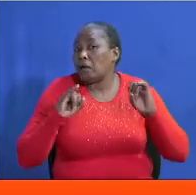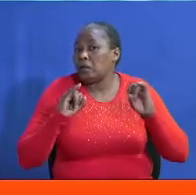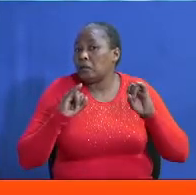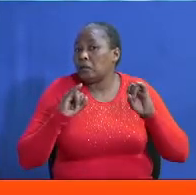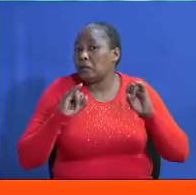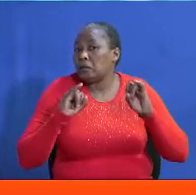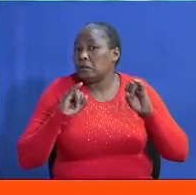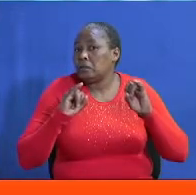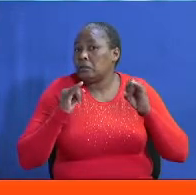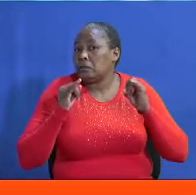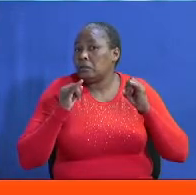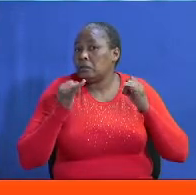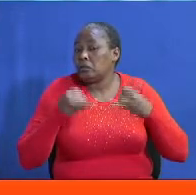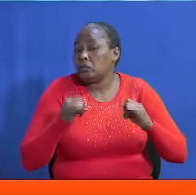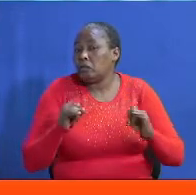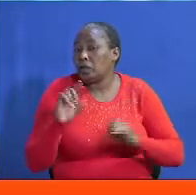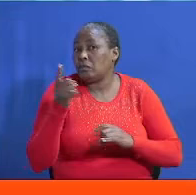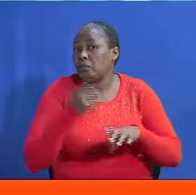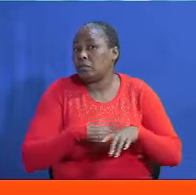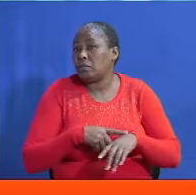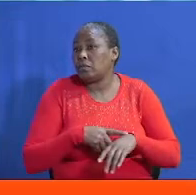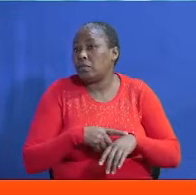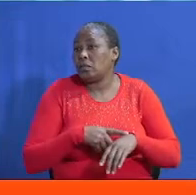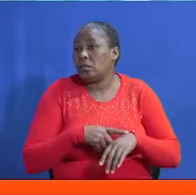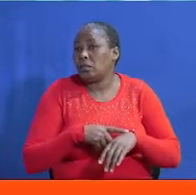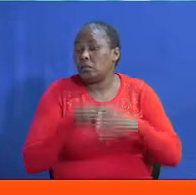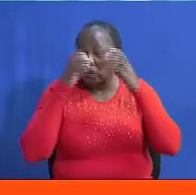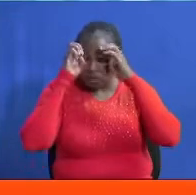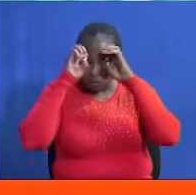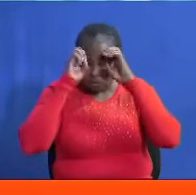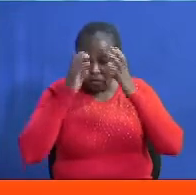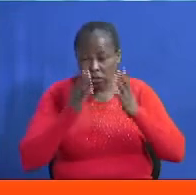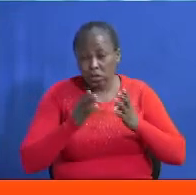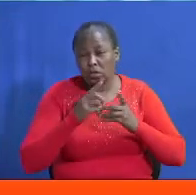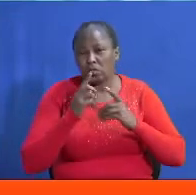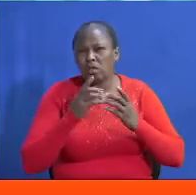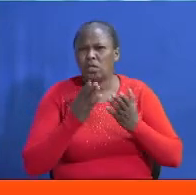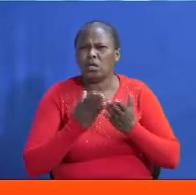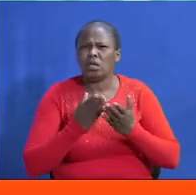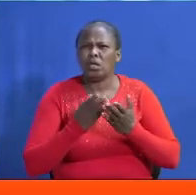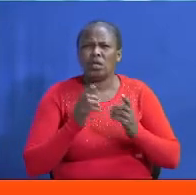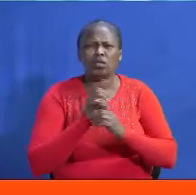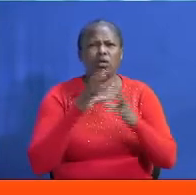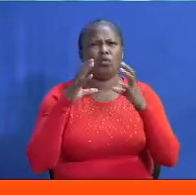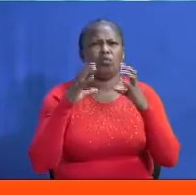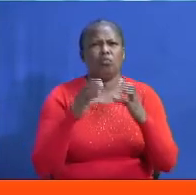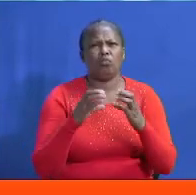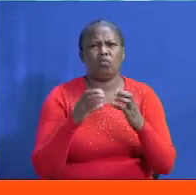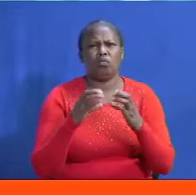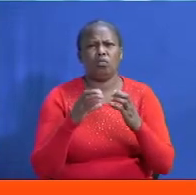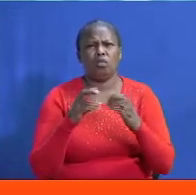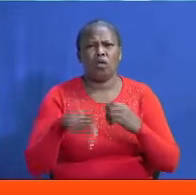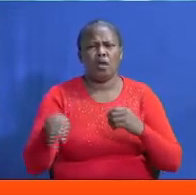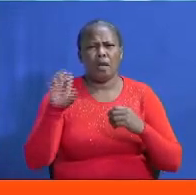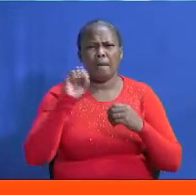Okay, there are several companies that have tried to implement blockchain in 14. Mm-hmm. So the biggest